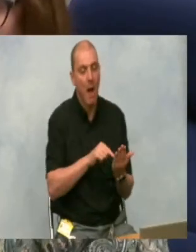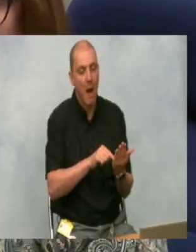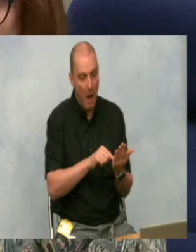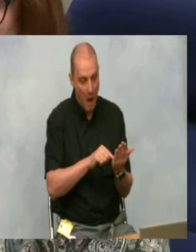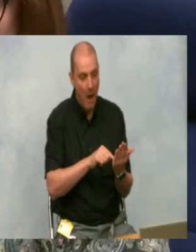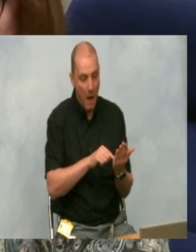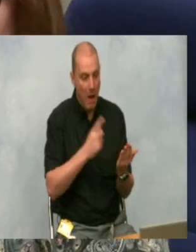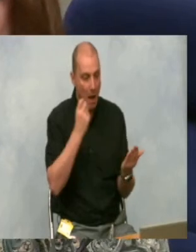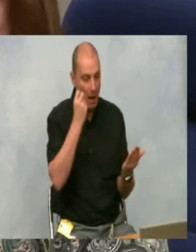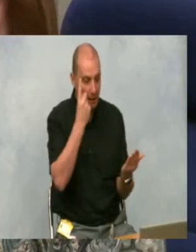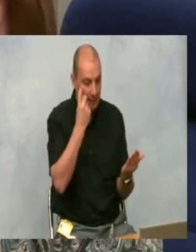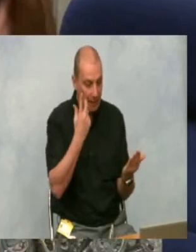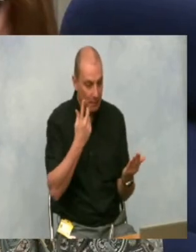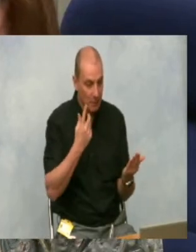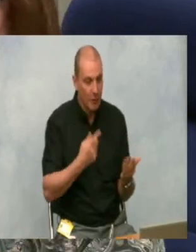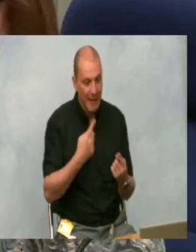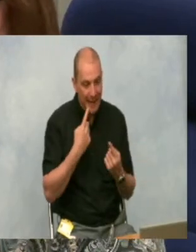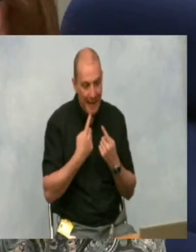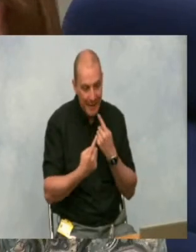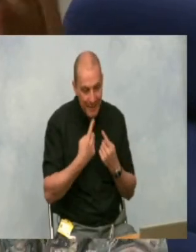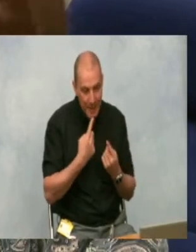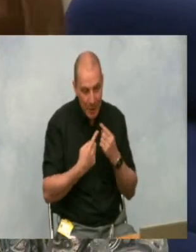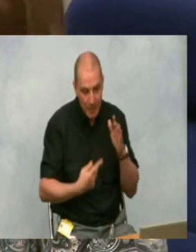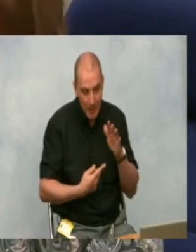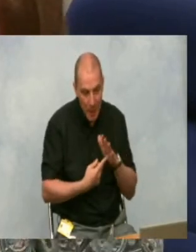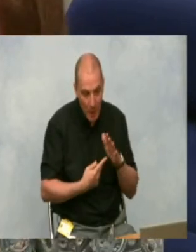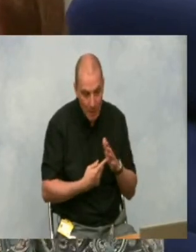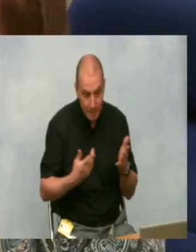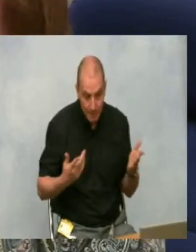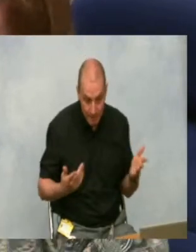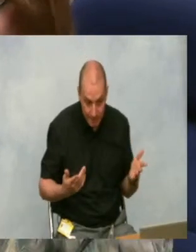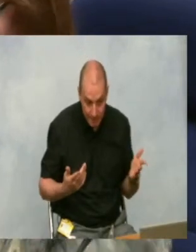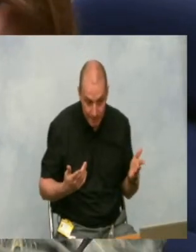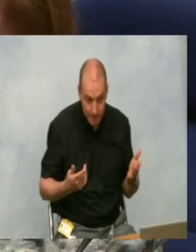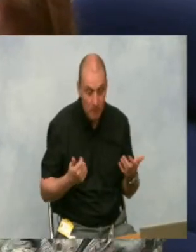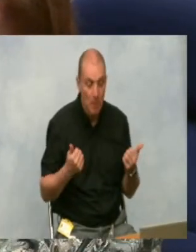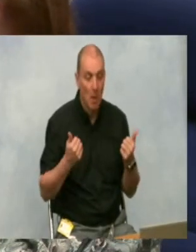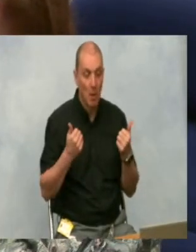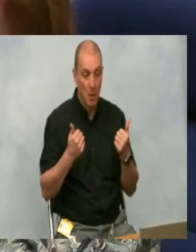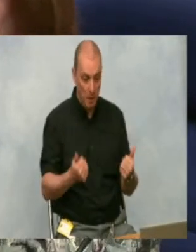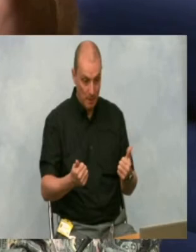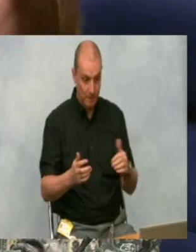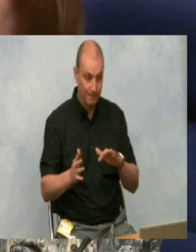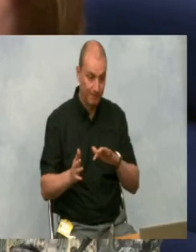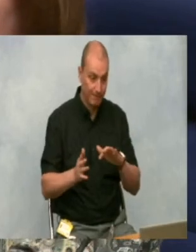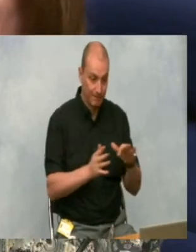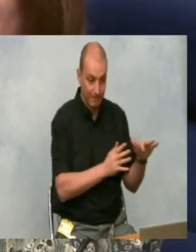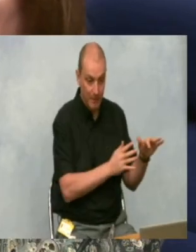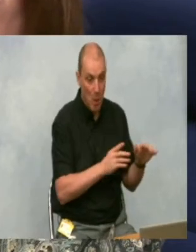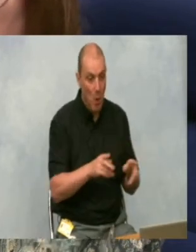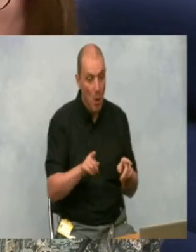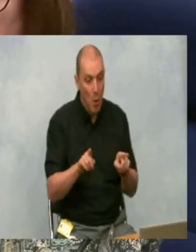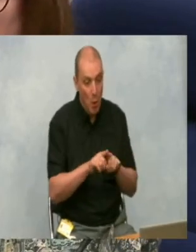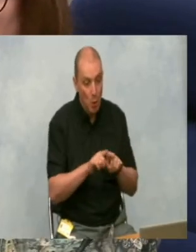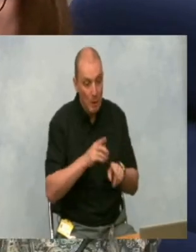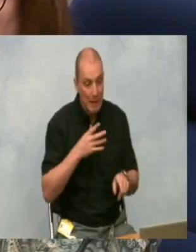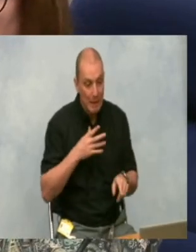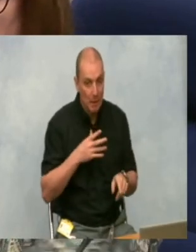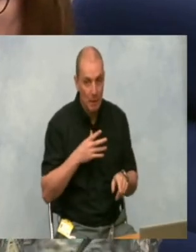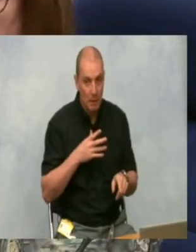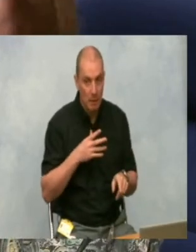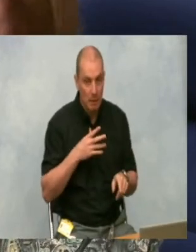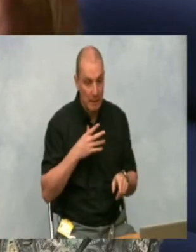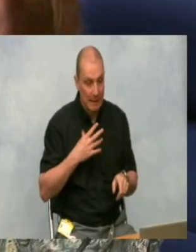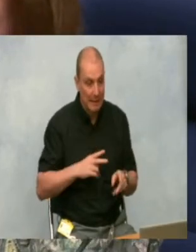on the paper. So thank you all very much. Can I also say as well that we need a break for the interpreter?